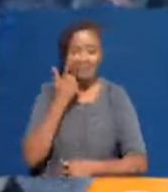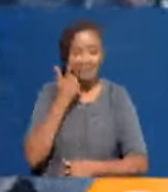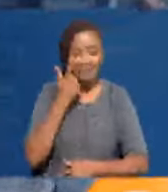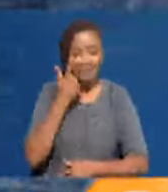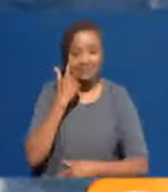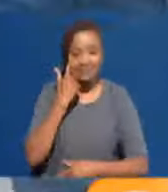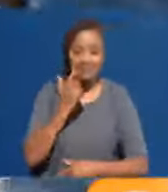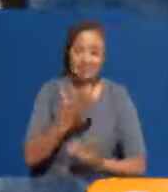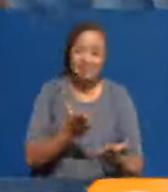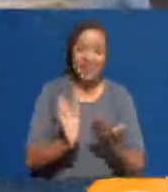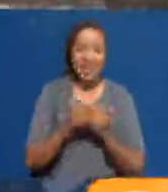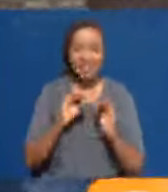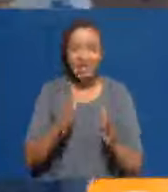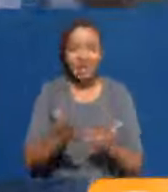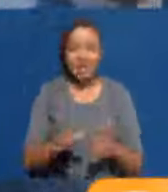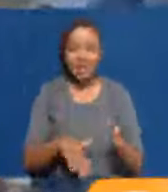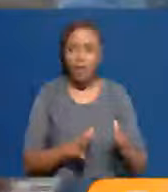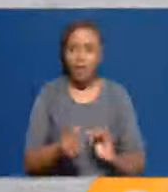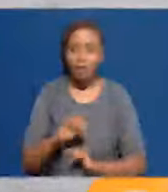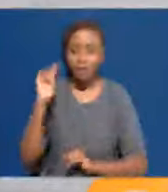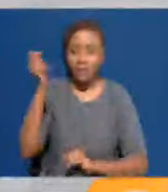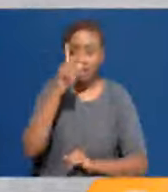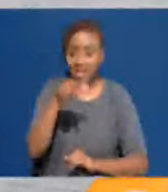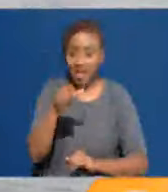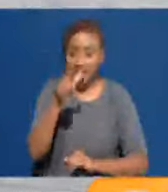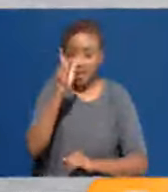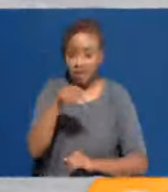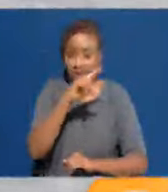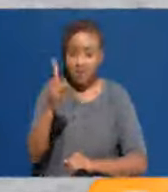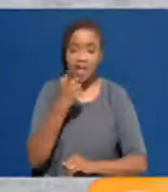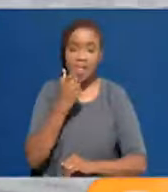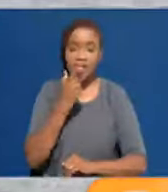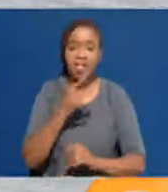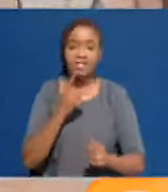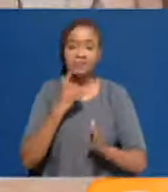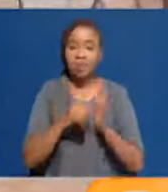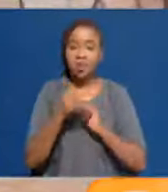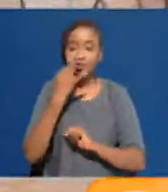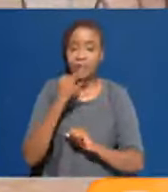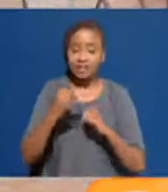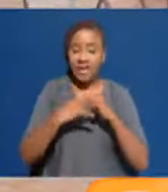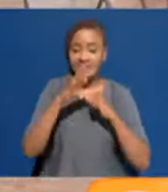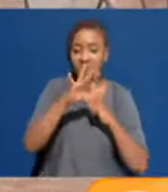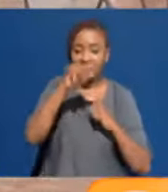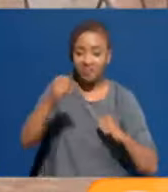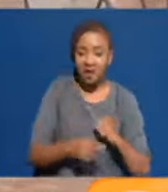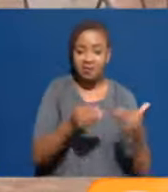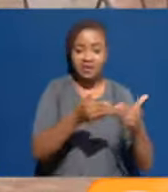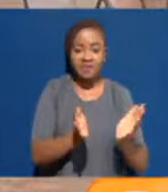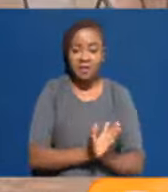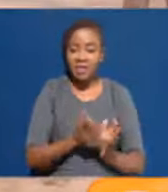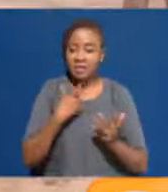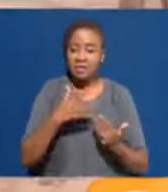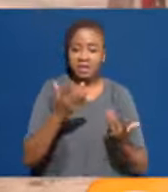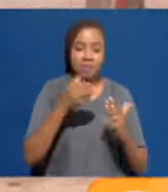The Kenya Red Cross indicated that as at Wednesday, at least 85,000 households have been displaced